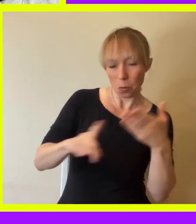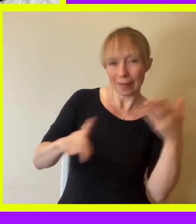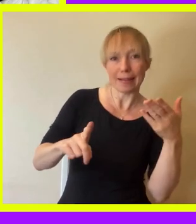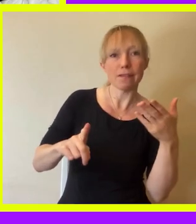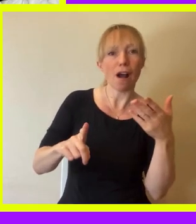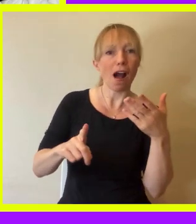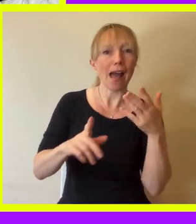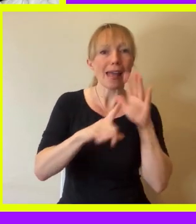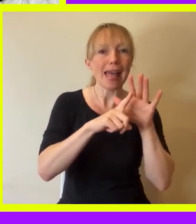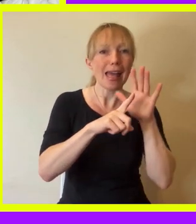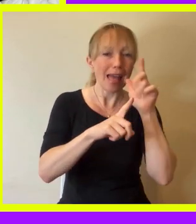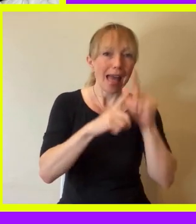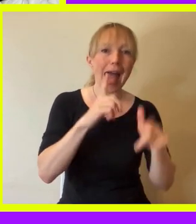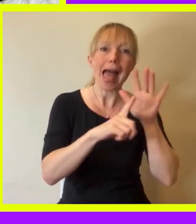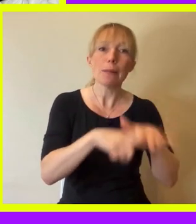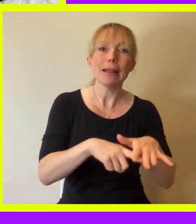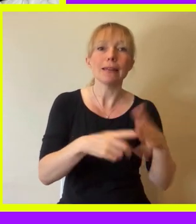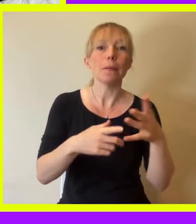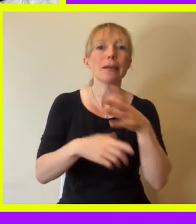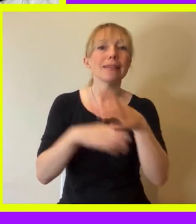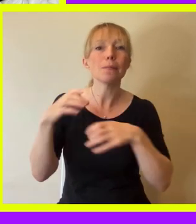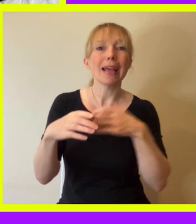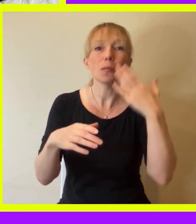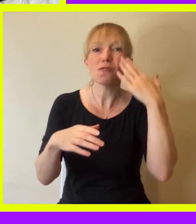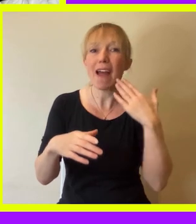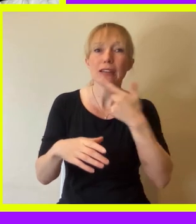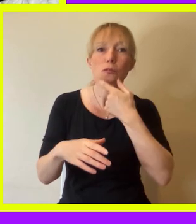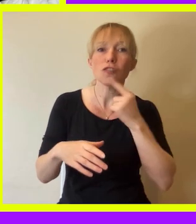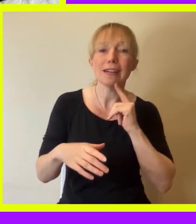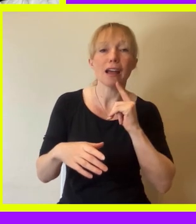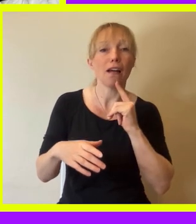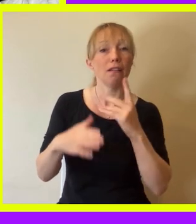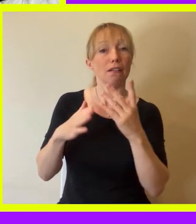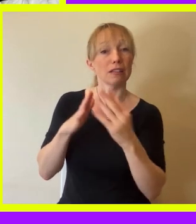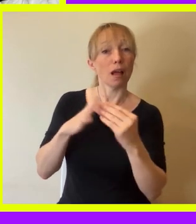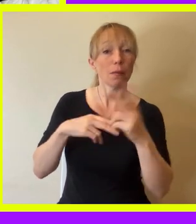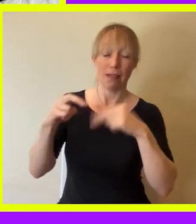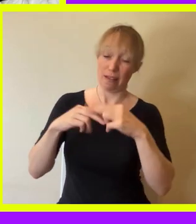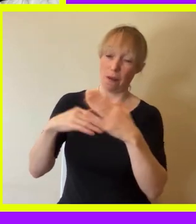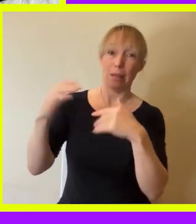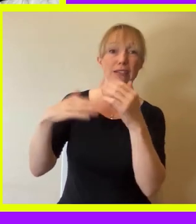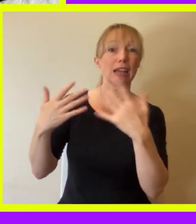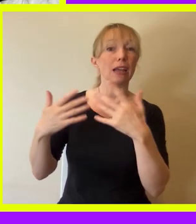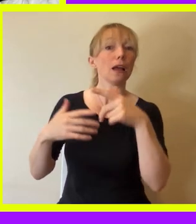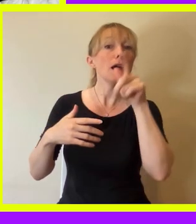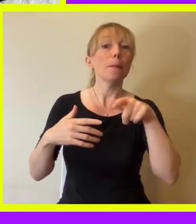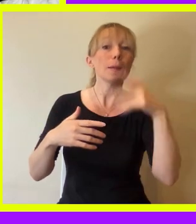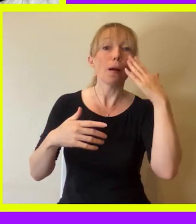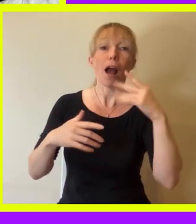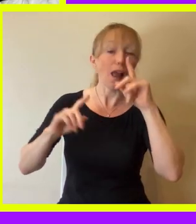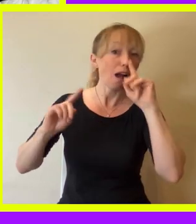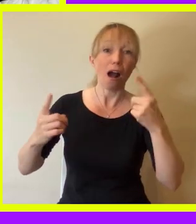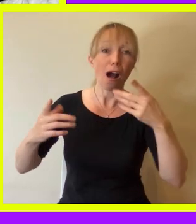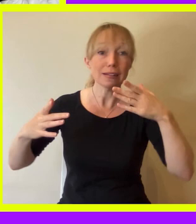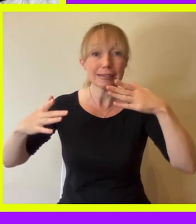or gender. For example, if there were buildings that made it impossible for people of colour to enter, that would definitely be